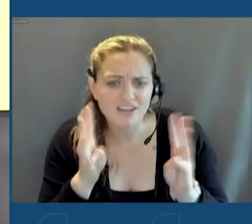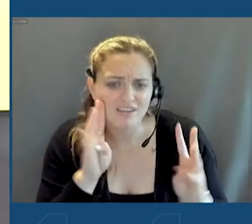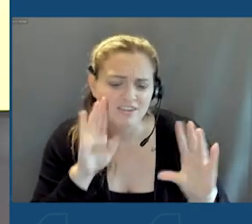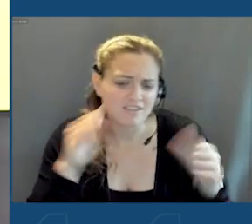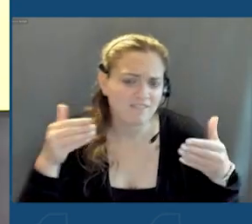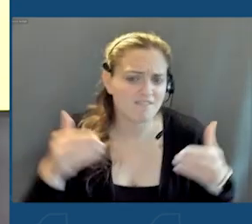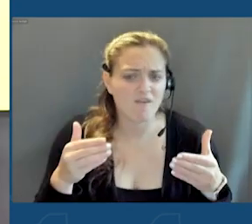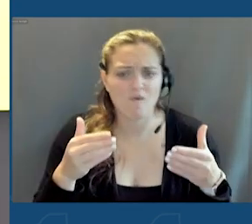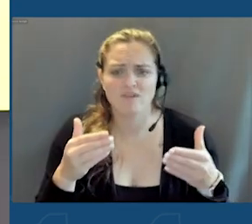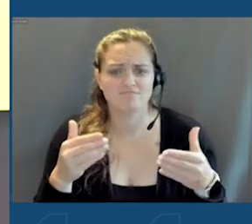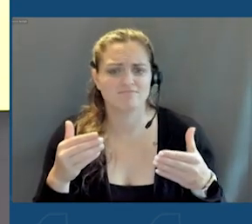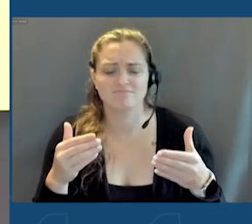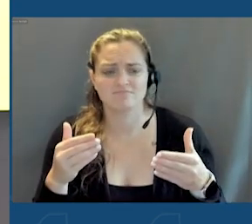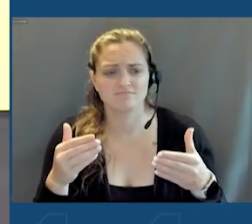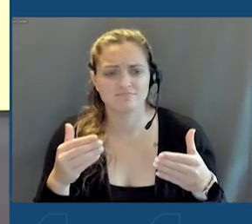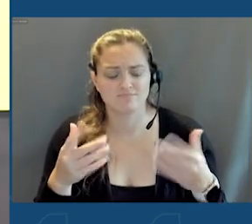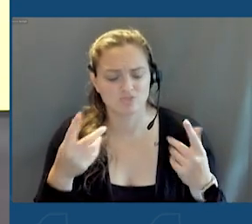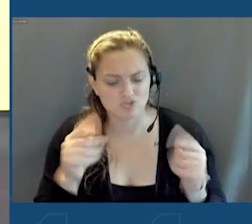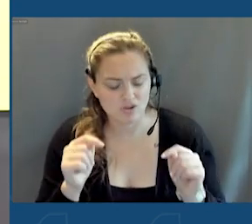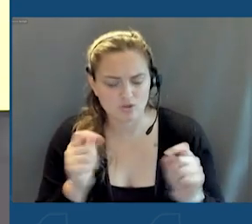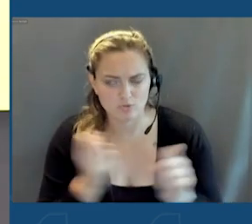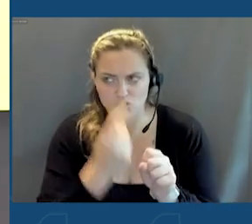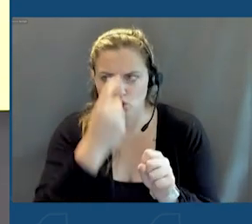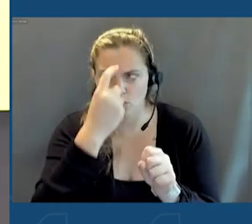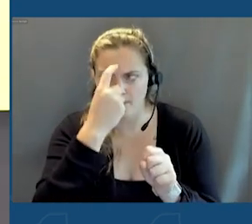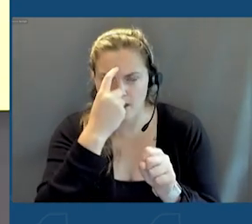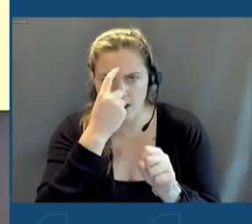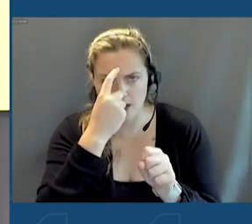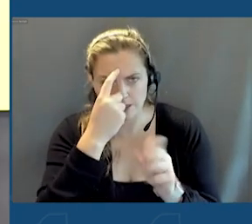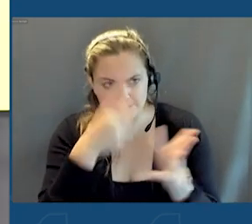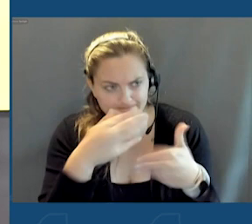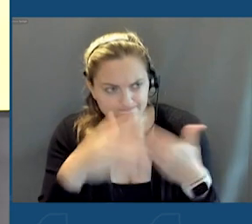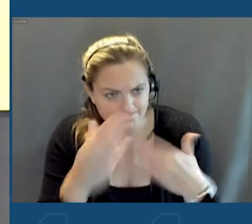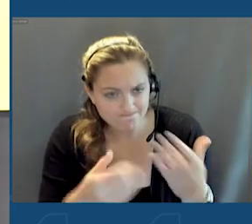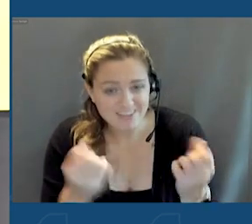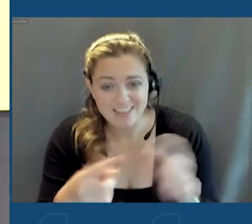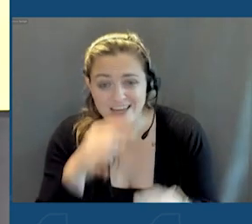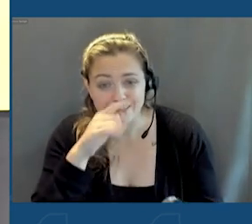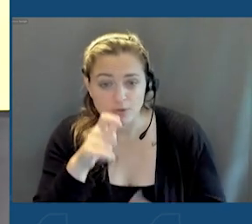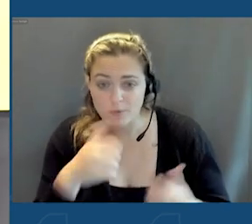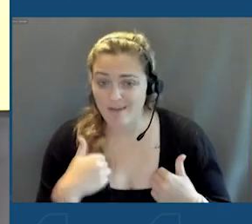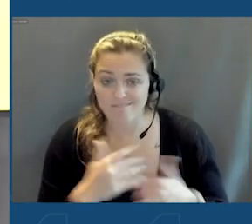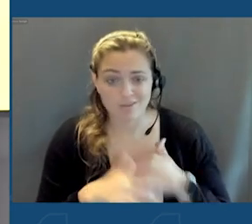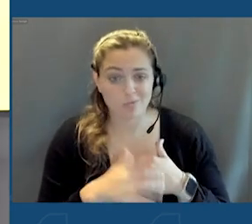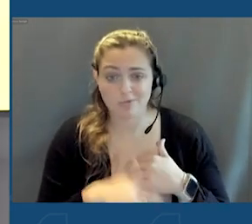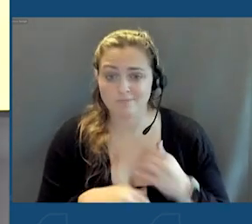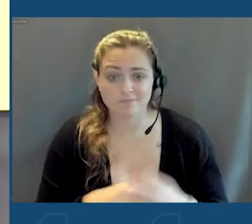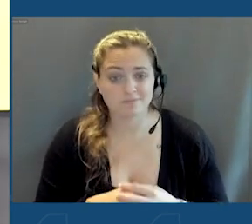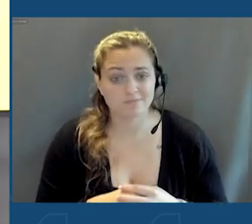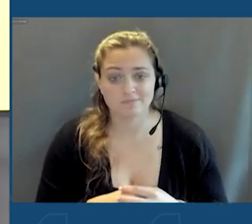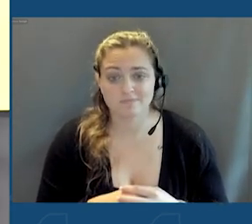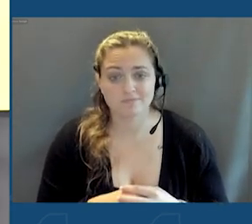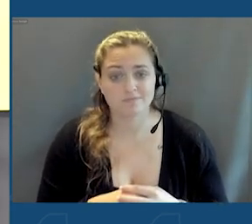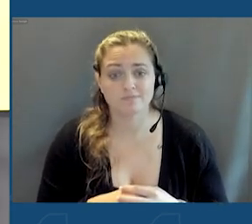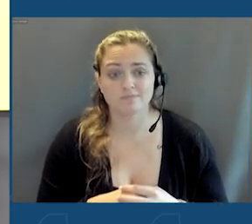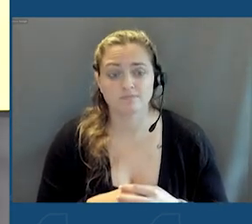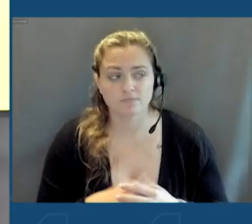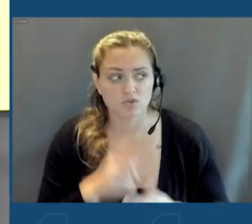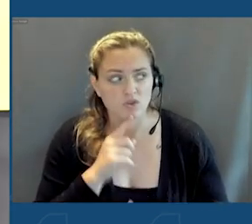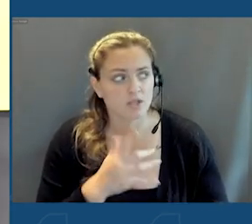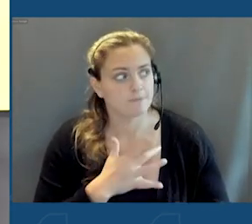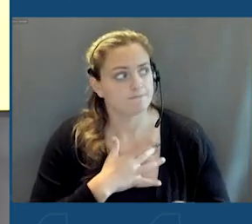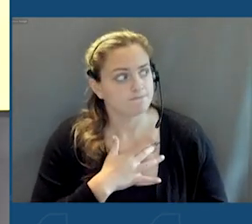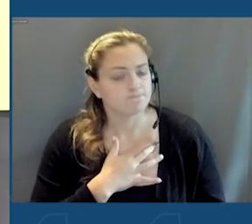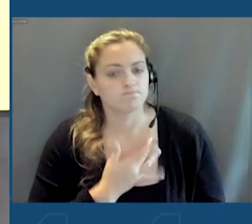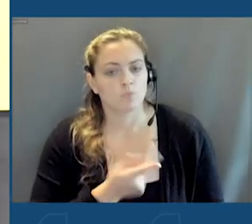Bonnie told me, we're trying to get their minds so stimulated. A lot of kids don't have that. So this is personal to me.